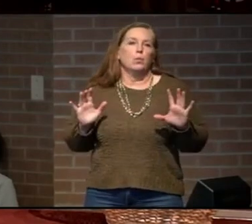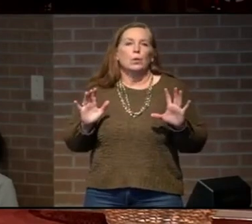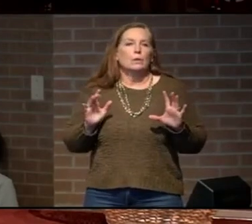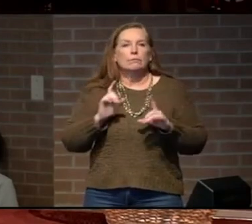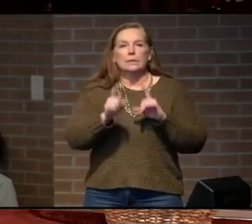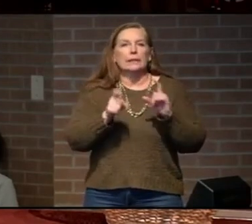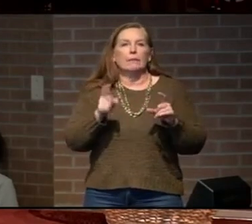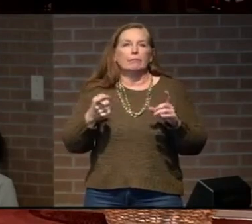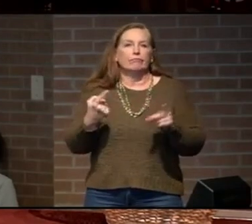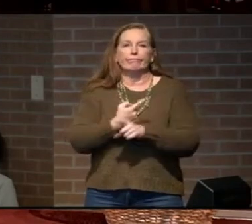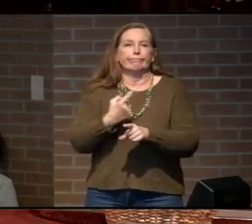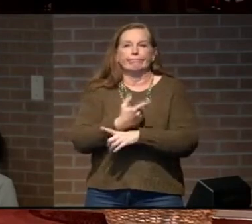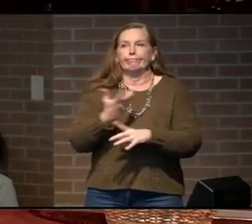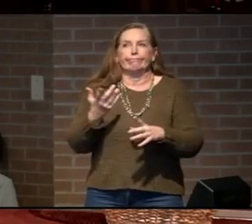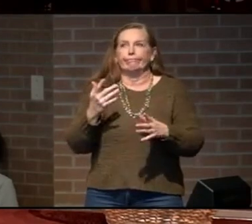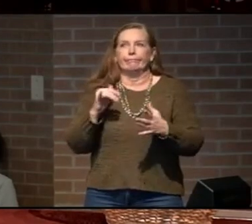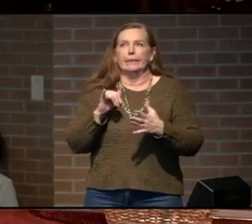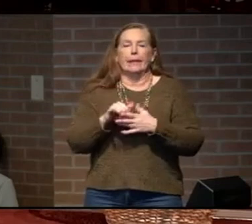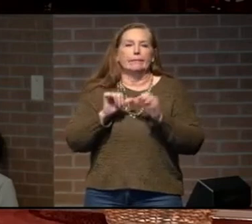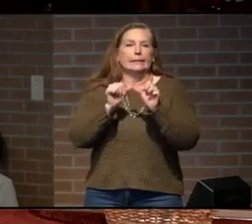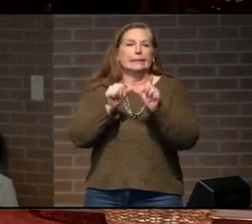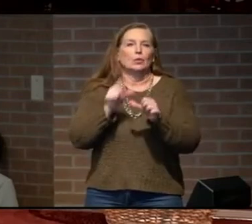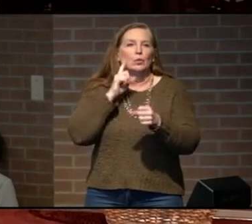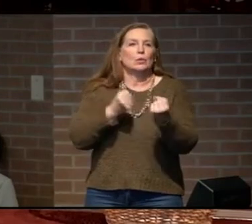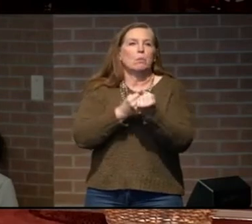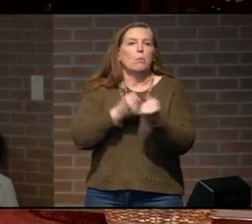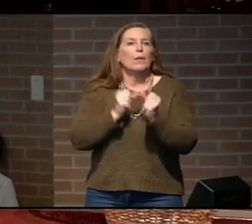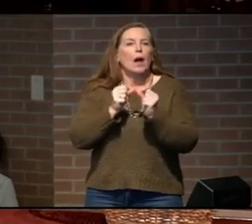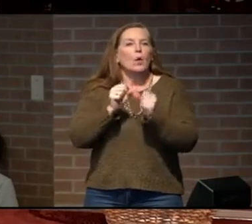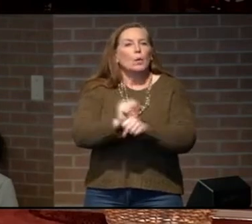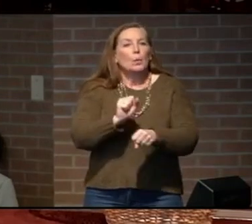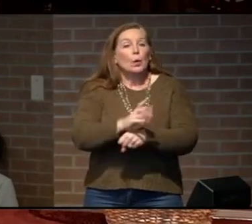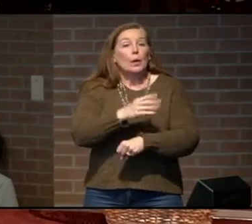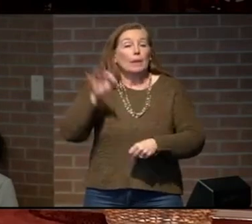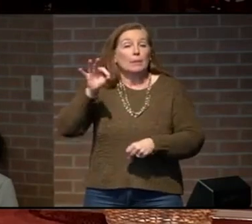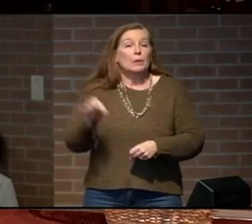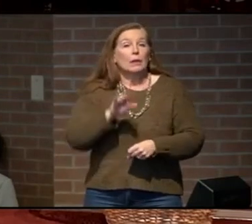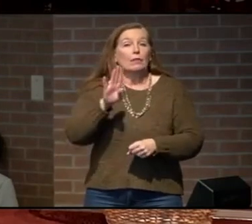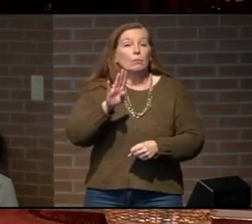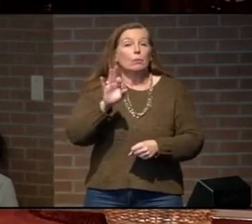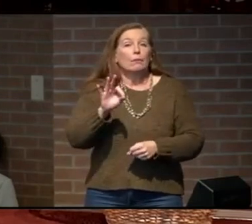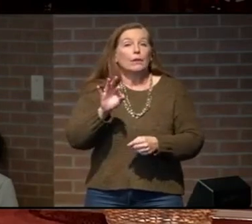gives that goes to continue to support the ongoing work and ministry of Broomfield UMC.